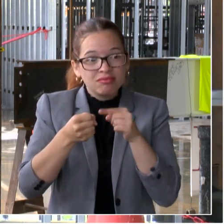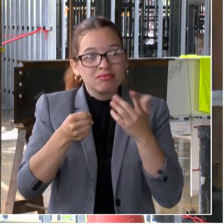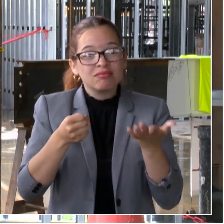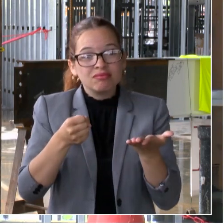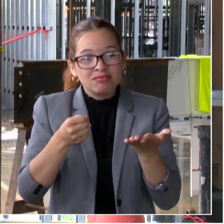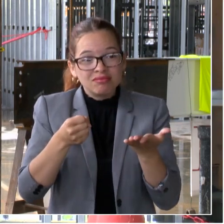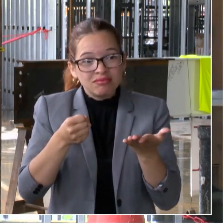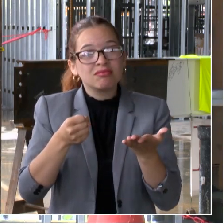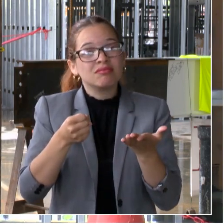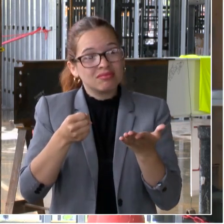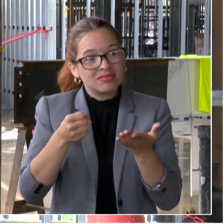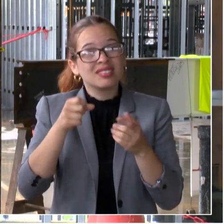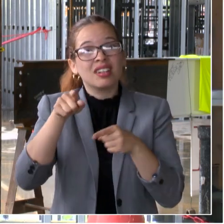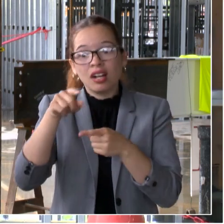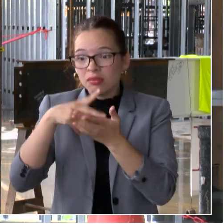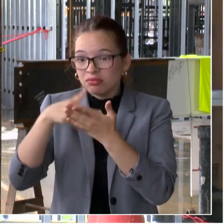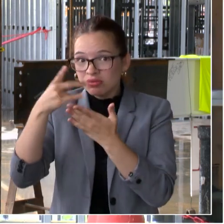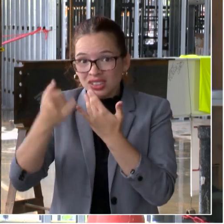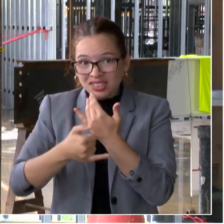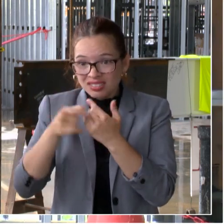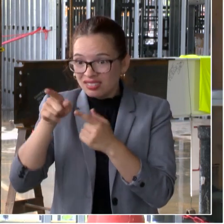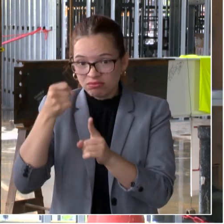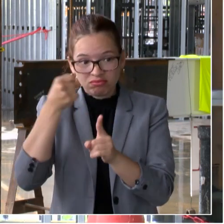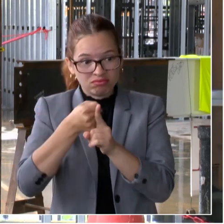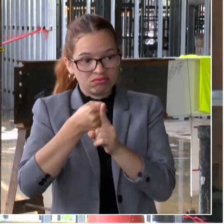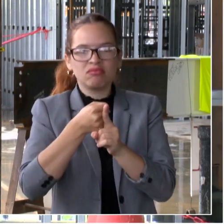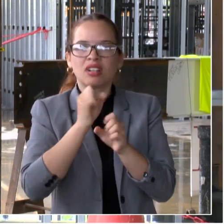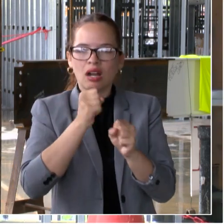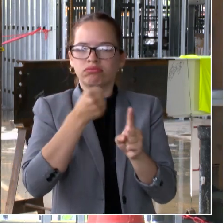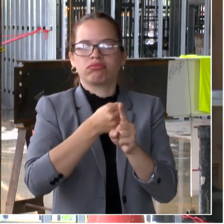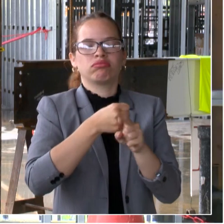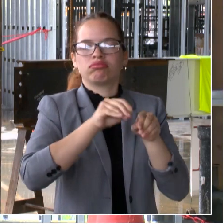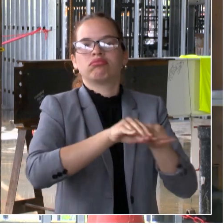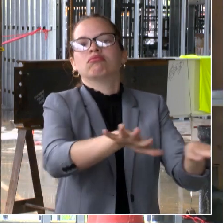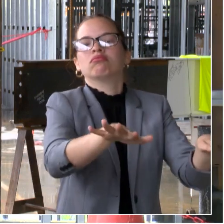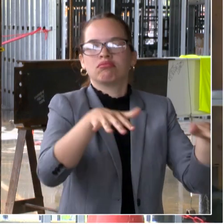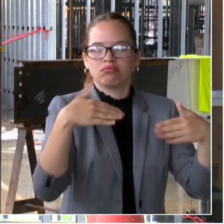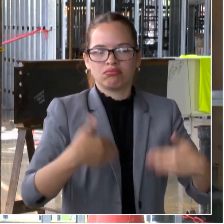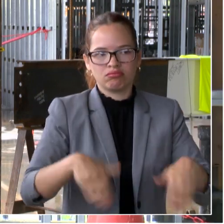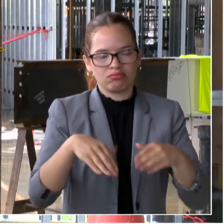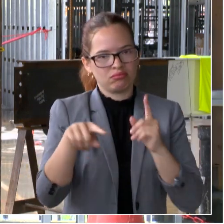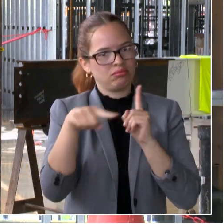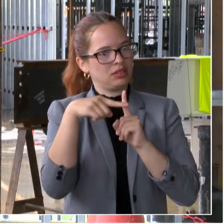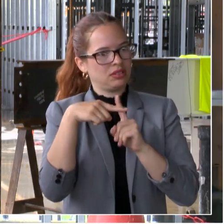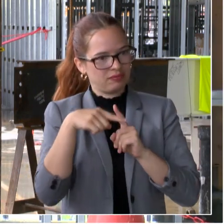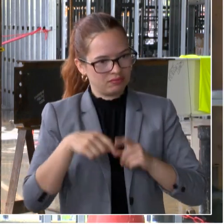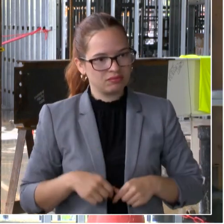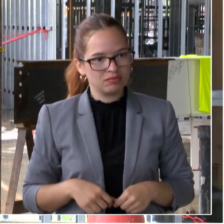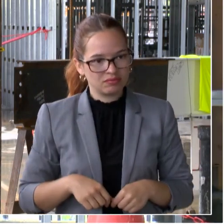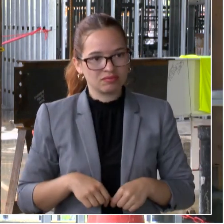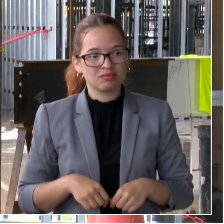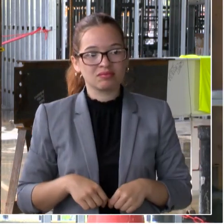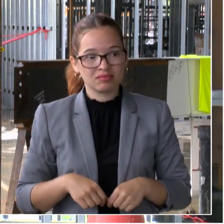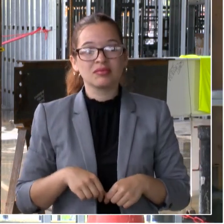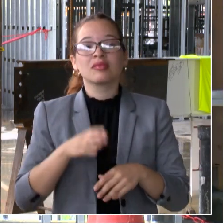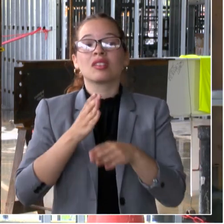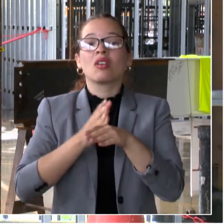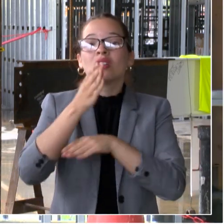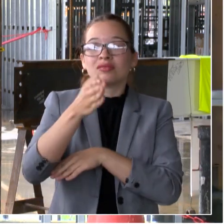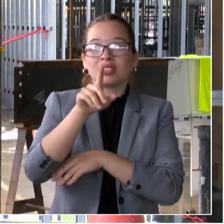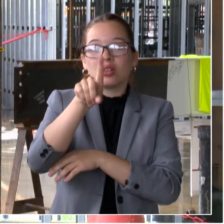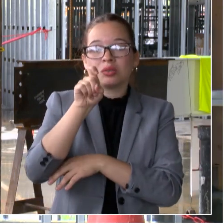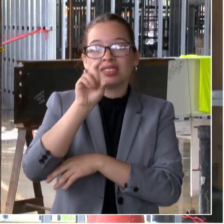here representing the Turner MCN Build joint venture at this significant milestone for one of the most pivotal projects